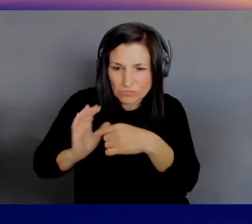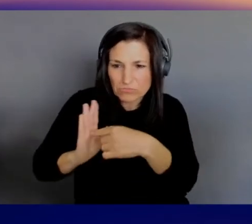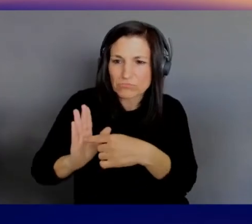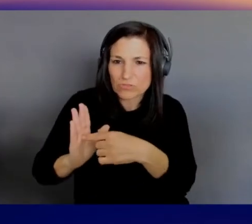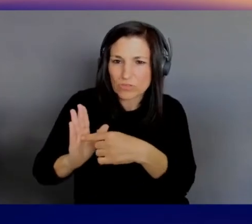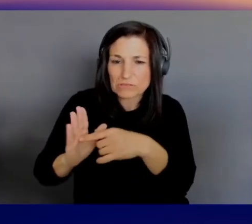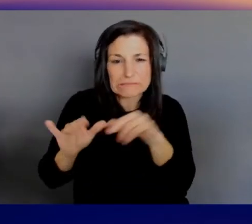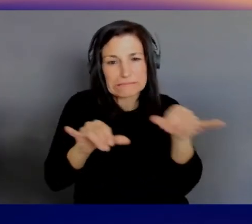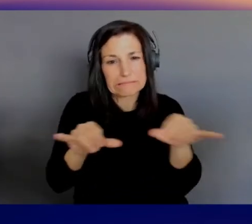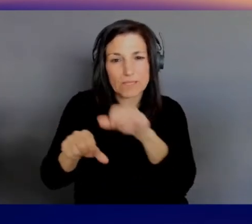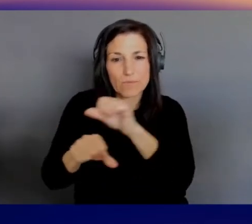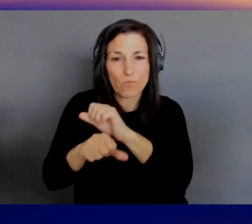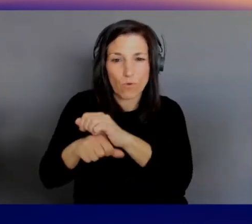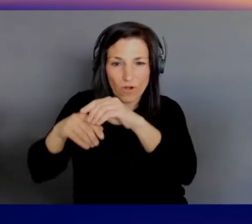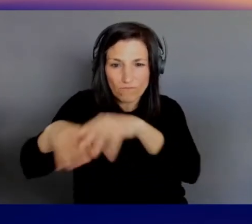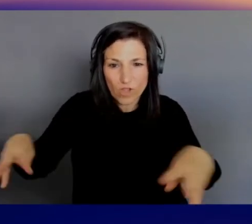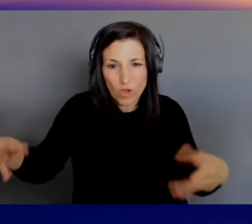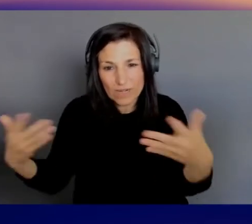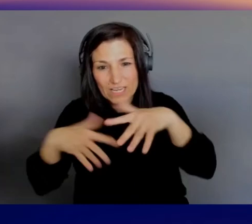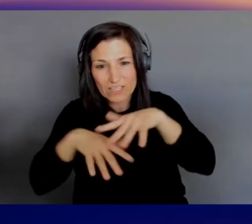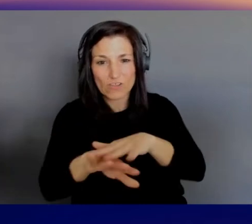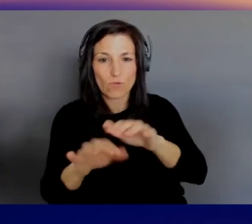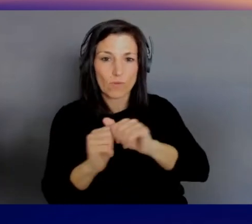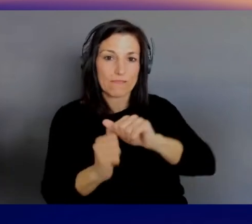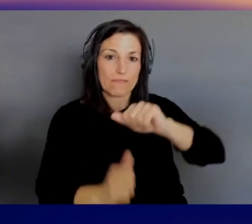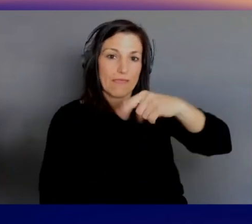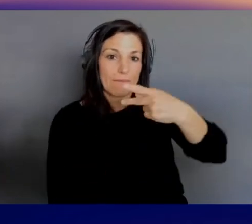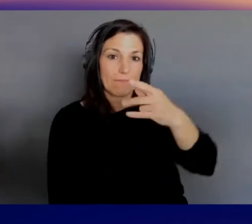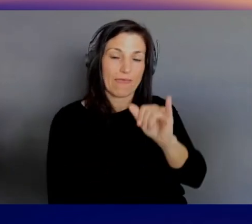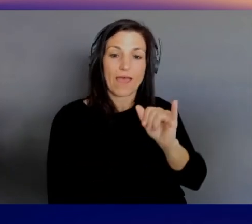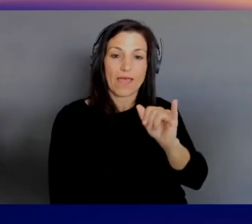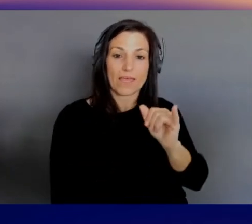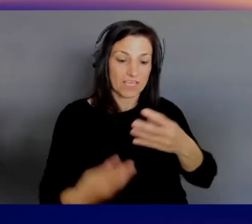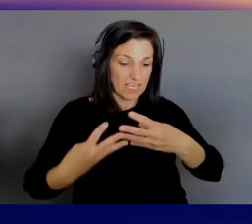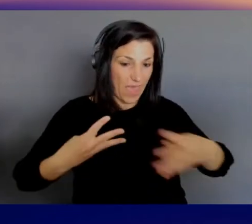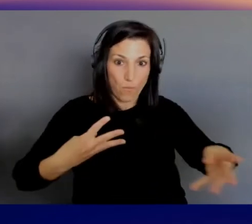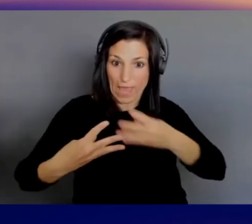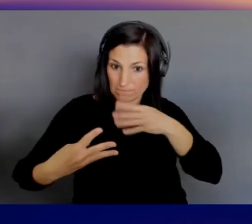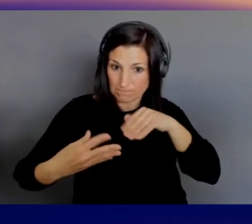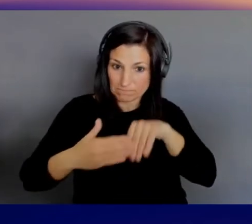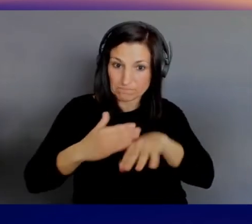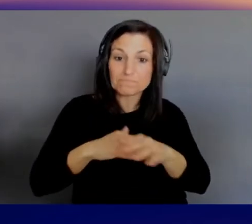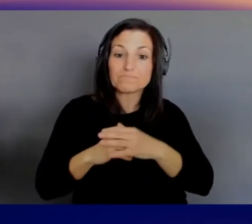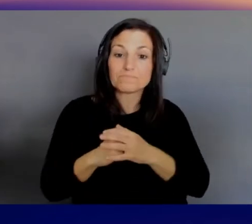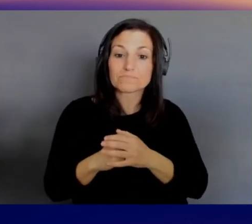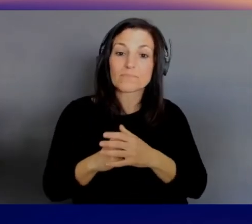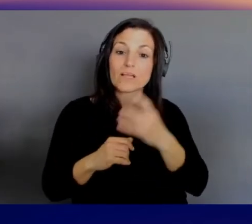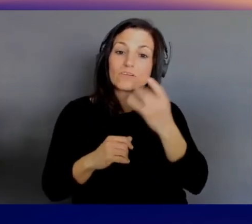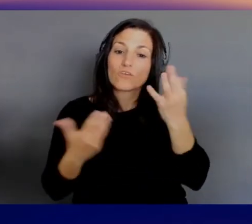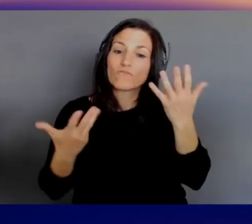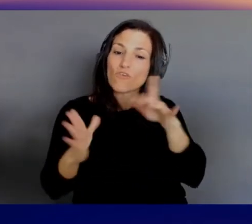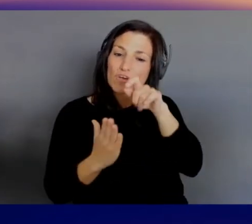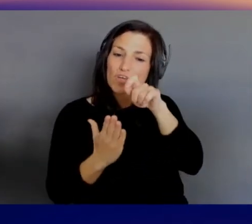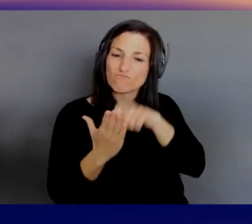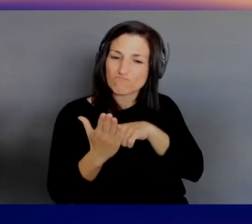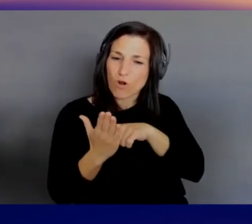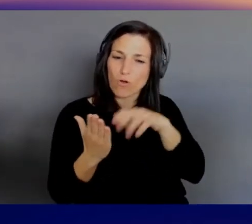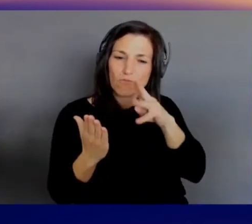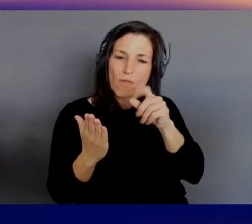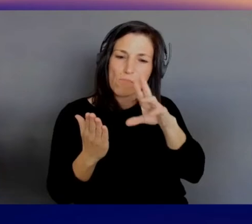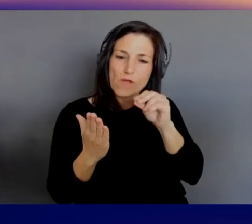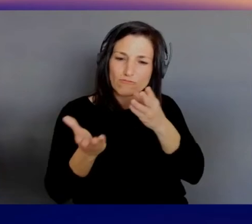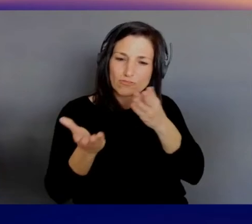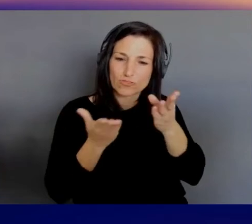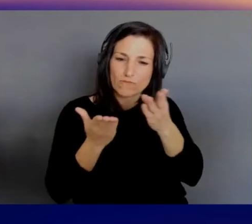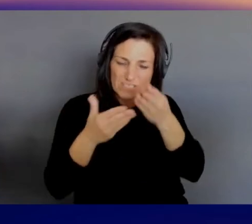with your API gateway, which means once you have written those microservices broken down into smaller tasks,